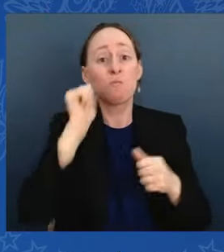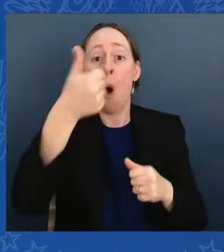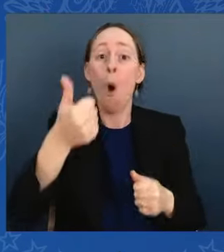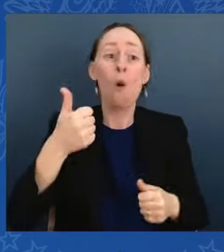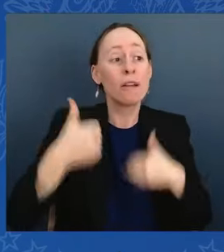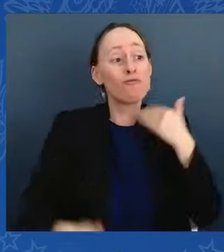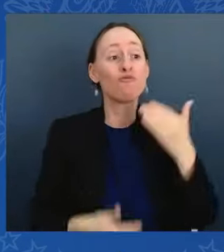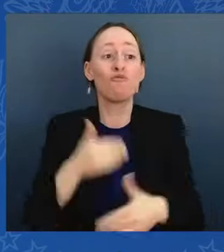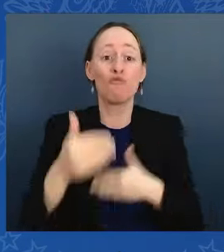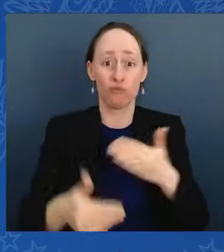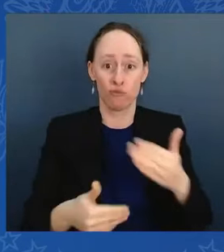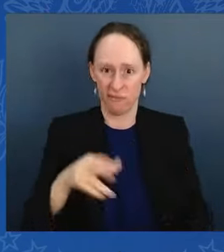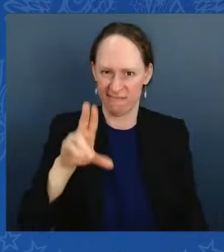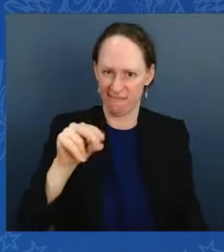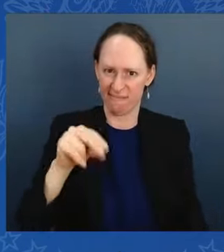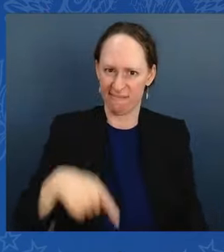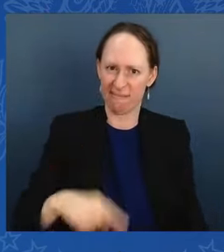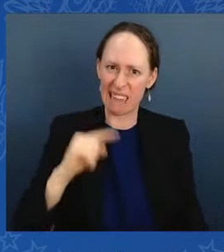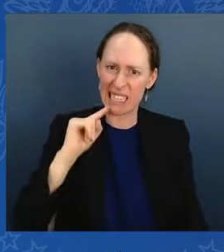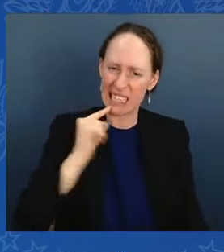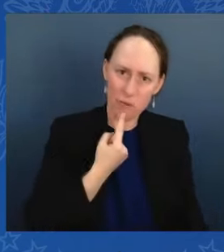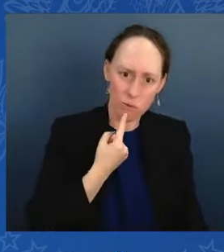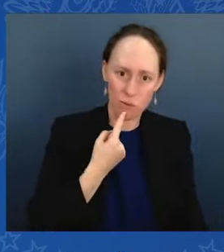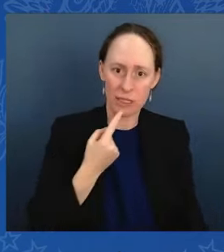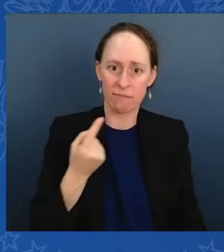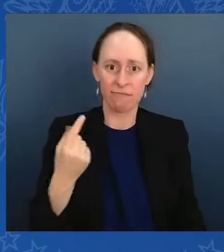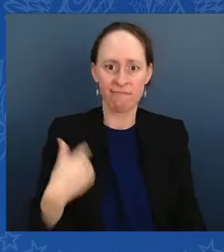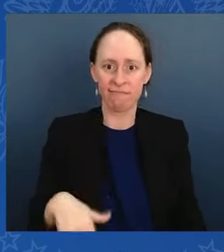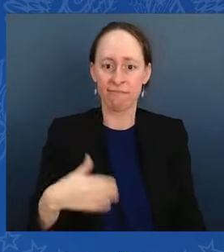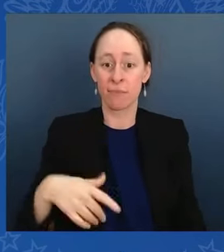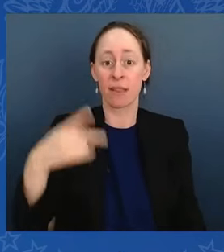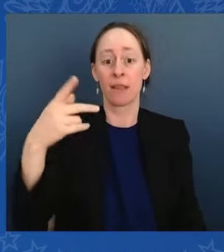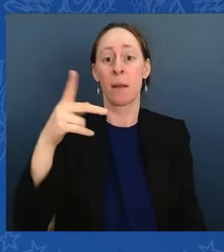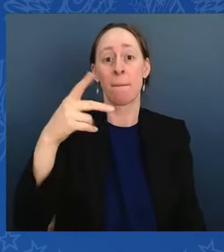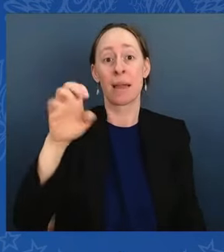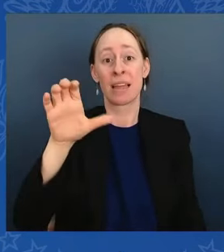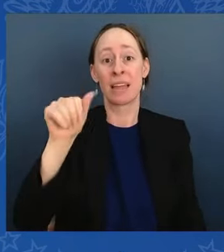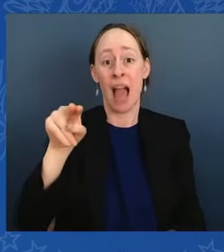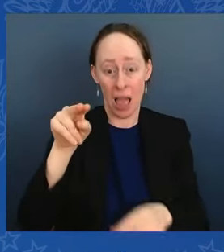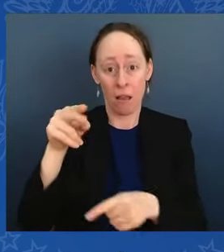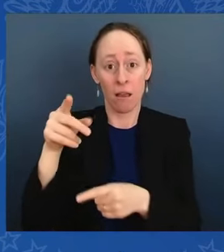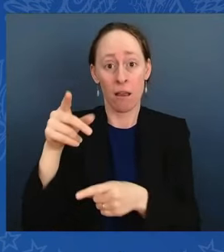in a perennial crop like pecans. And so,